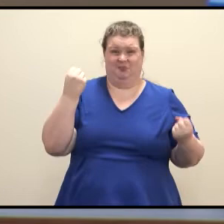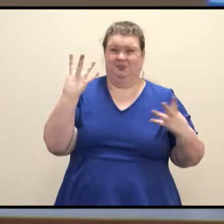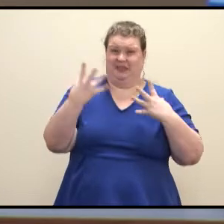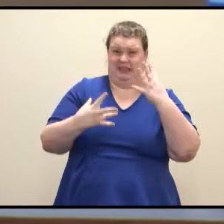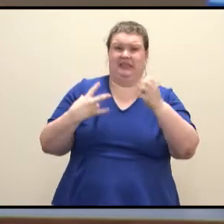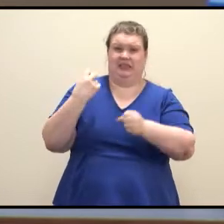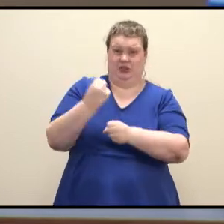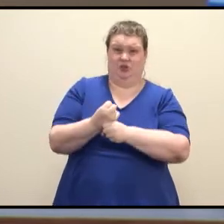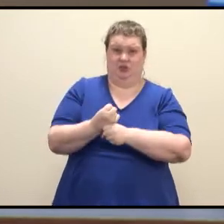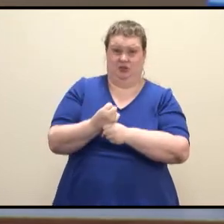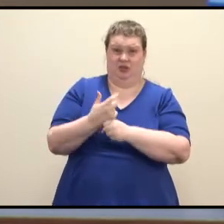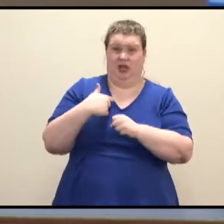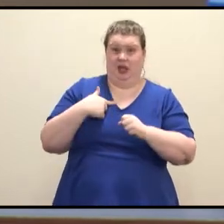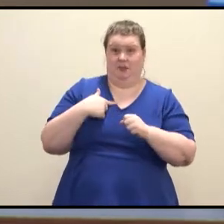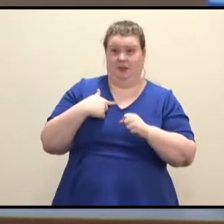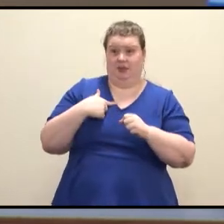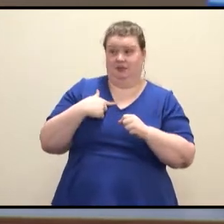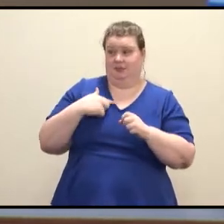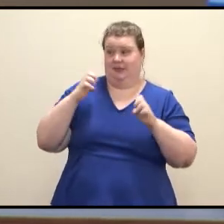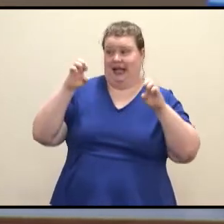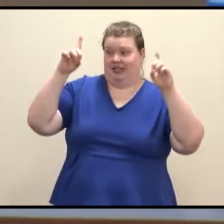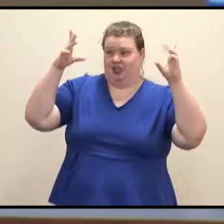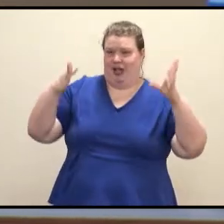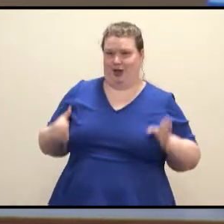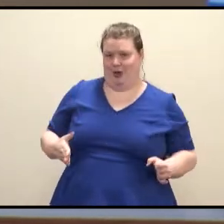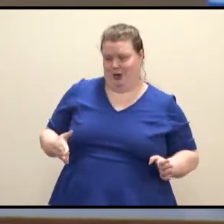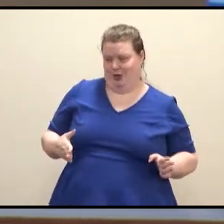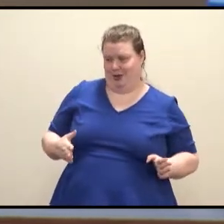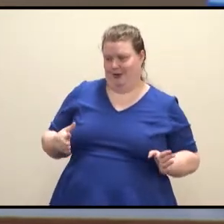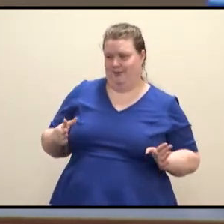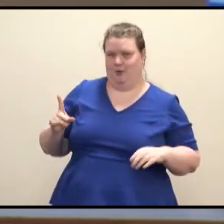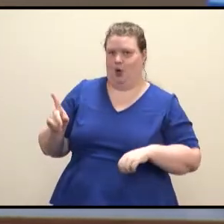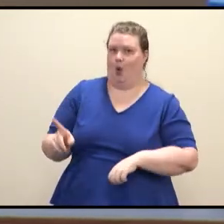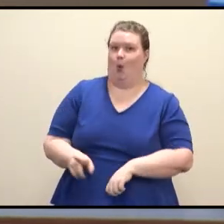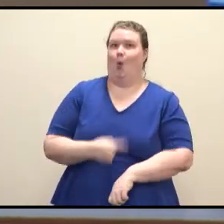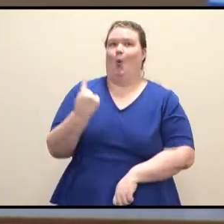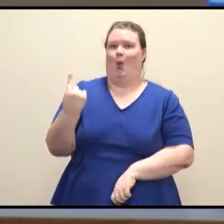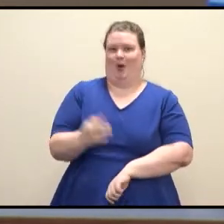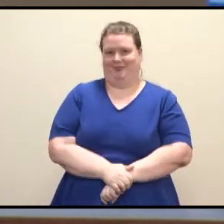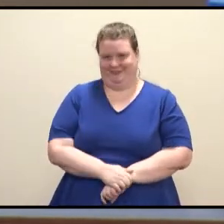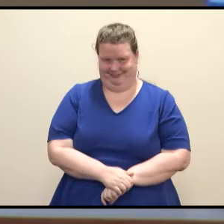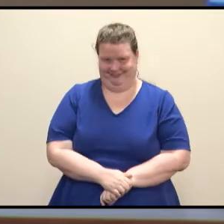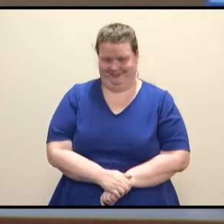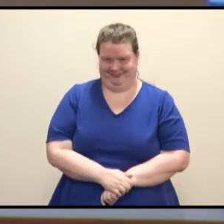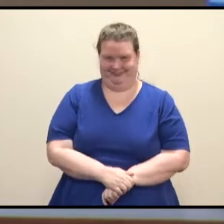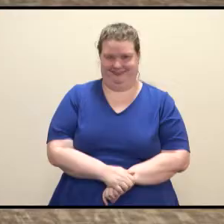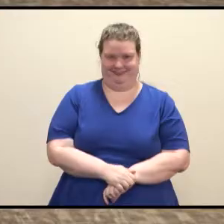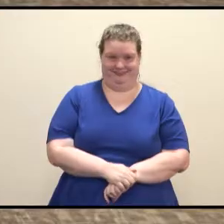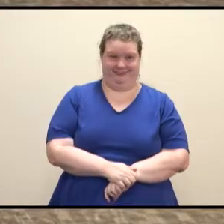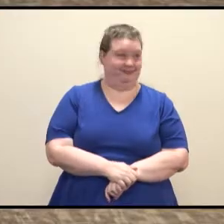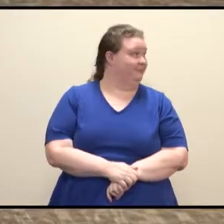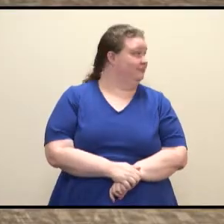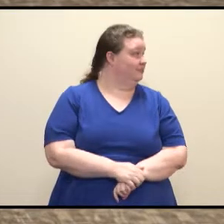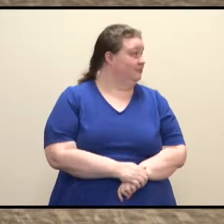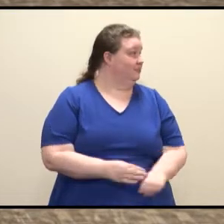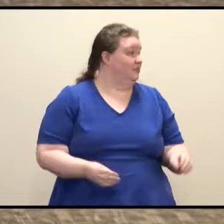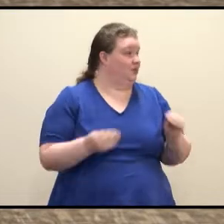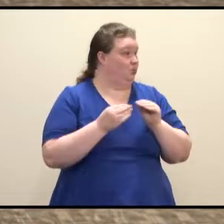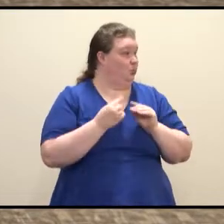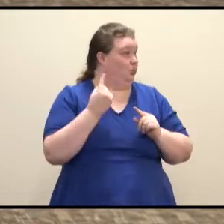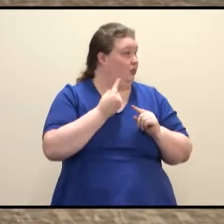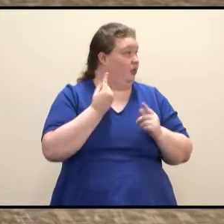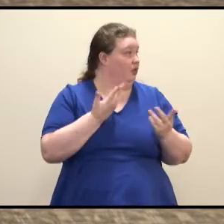an educator for so long, too long, so long. So I'd love to hear any other thoughts you have about it.